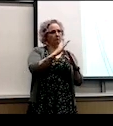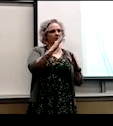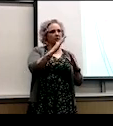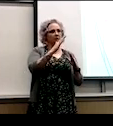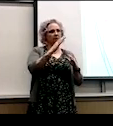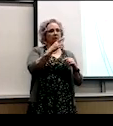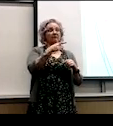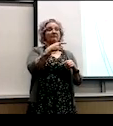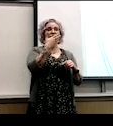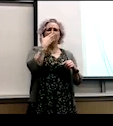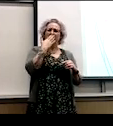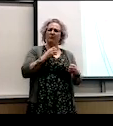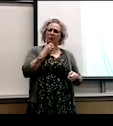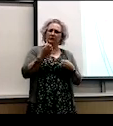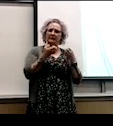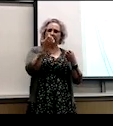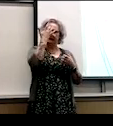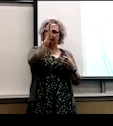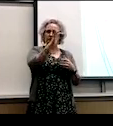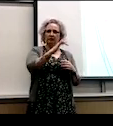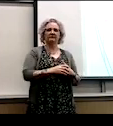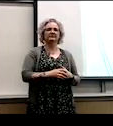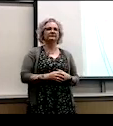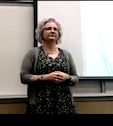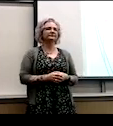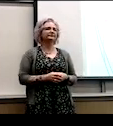levels of emotional intelligence. All right.